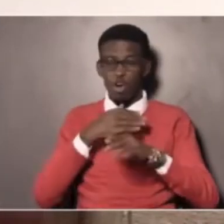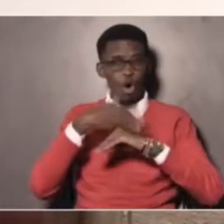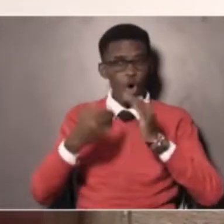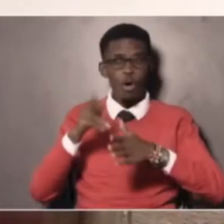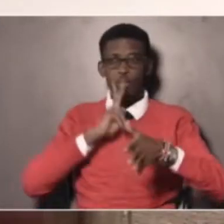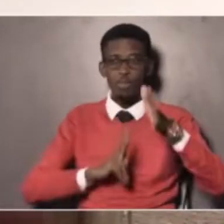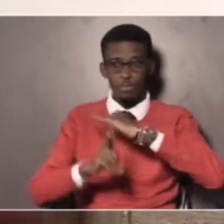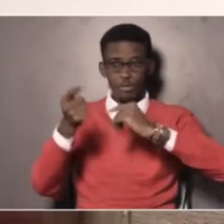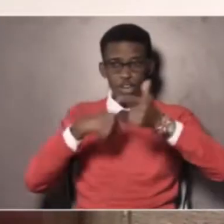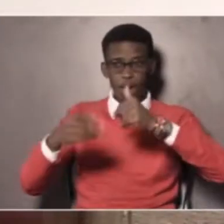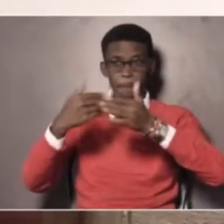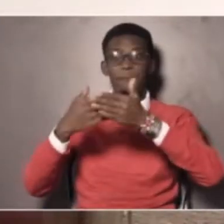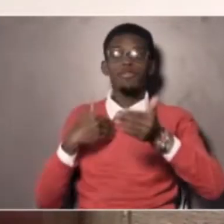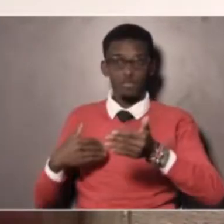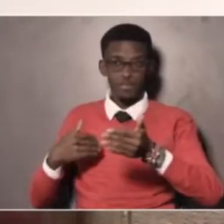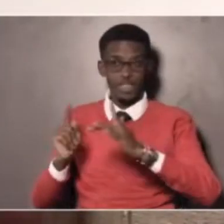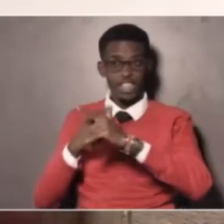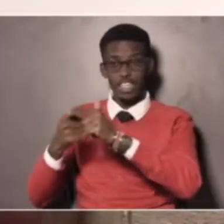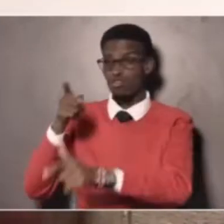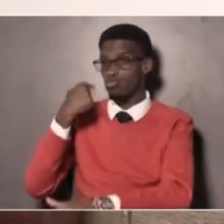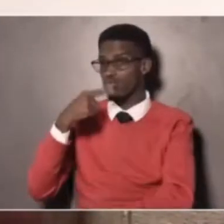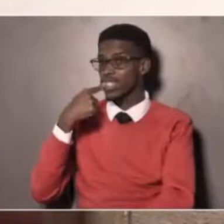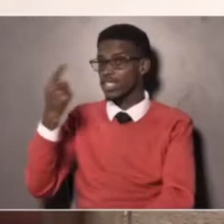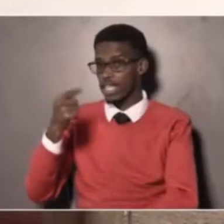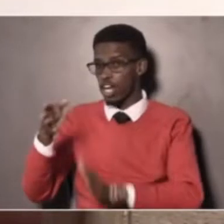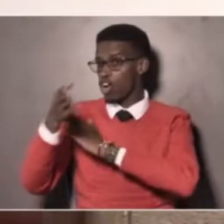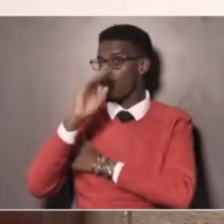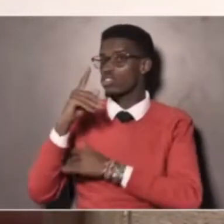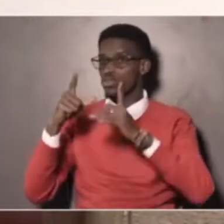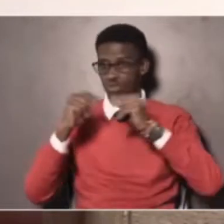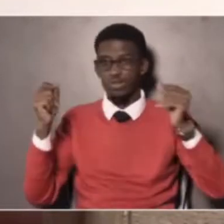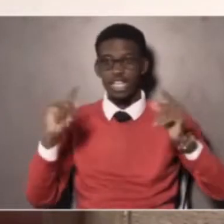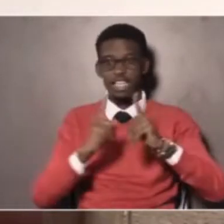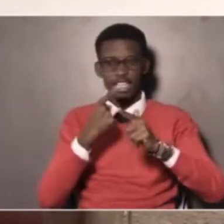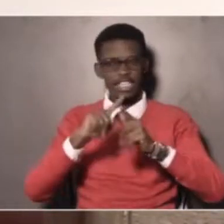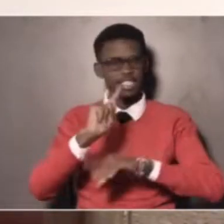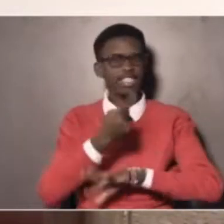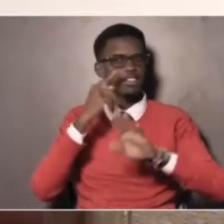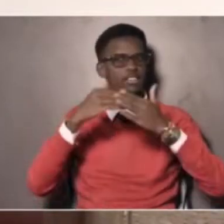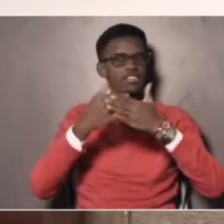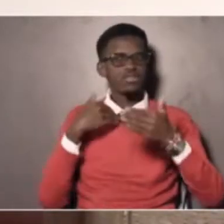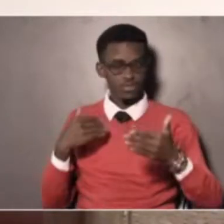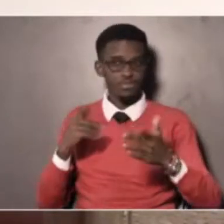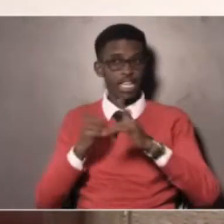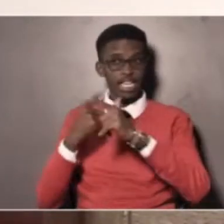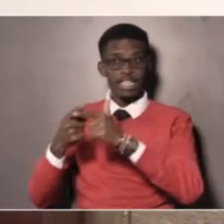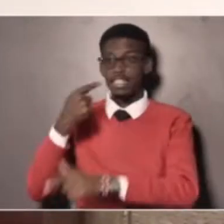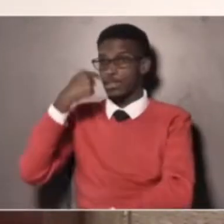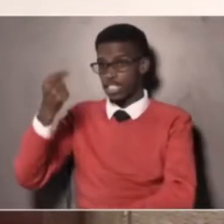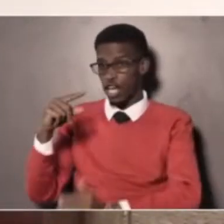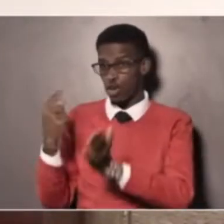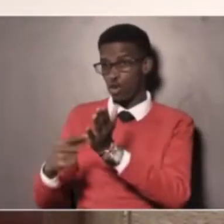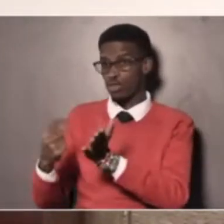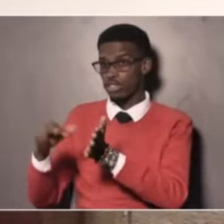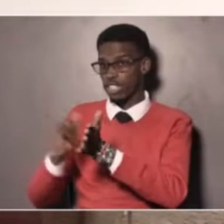prophets who came before and who spoke God's word. And he started from the beginning and told the council that they